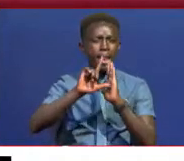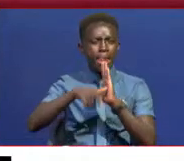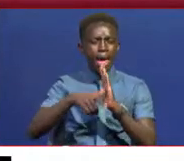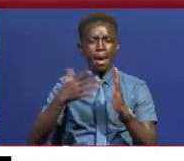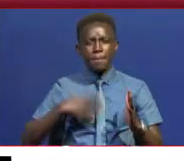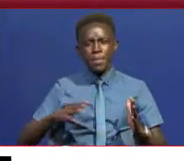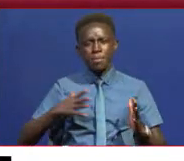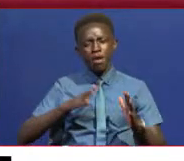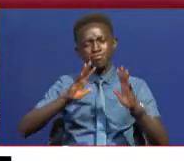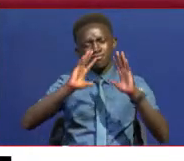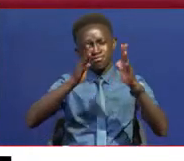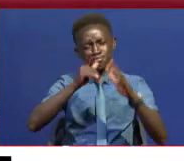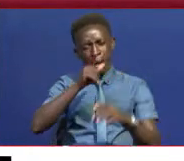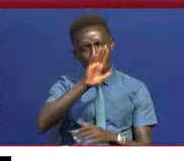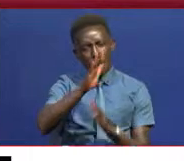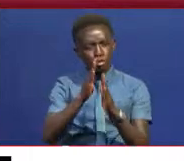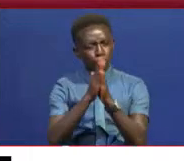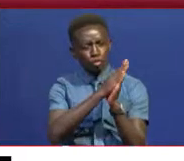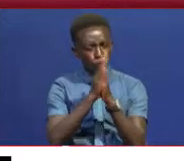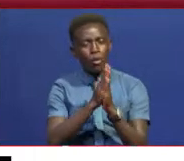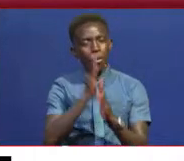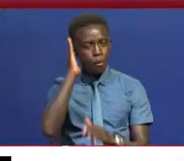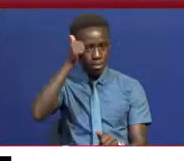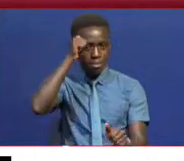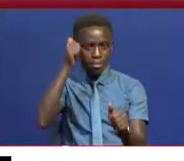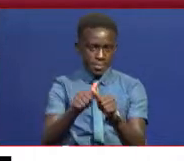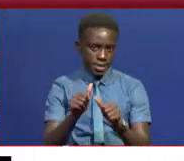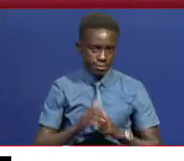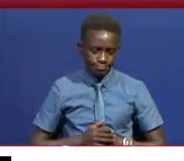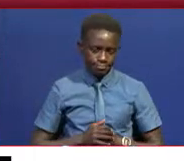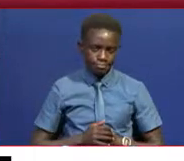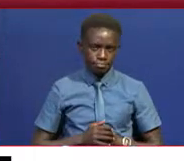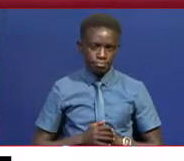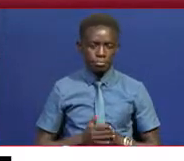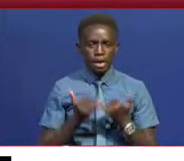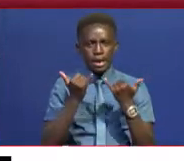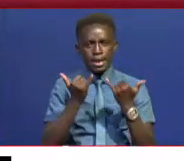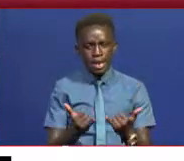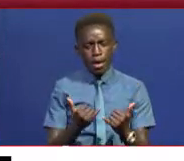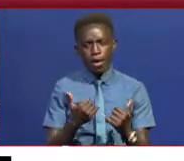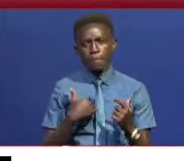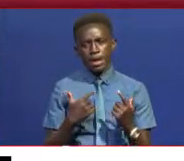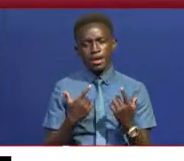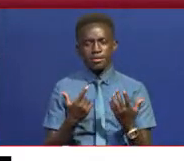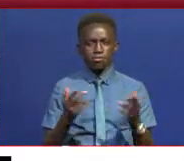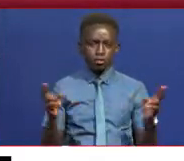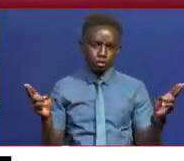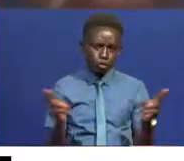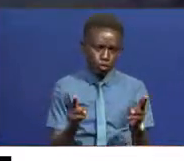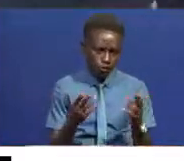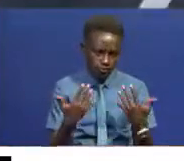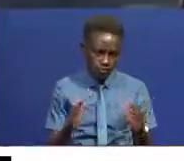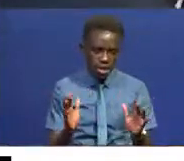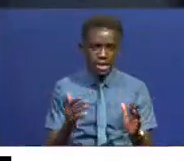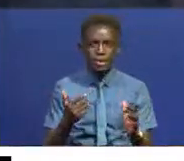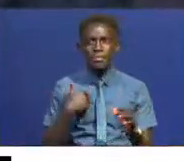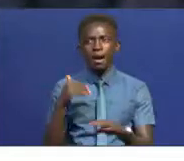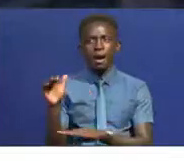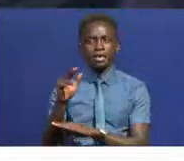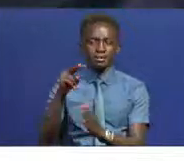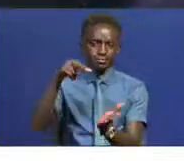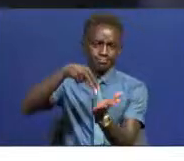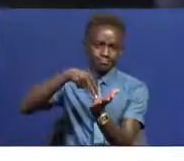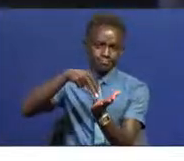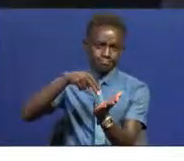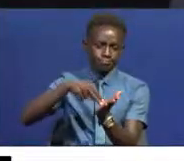With those very many remarks, let me request all of you to be upstanding as we welcome the